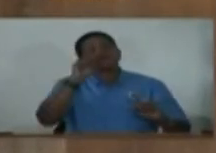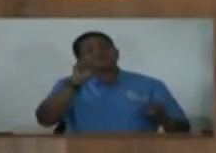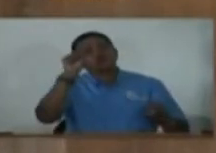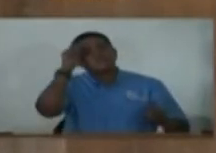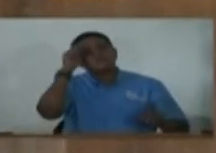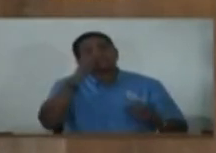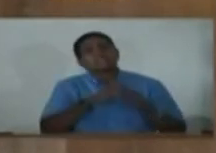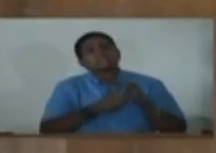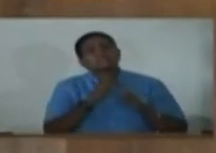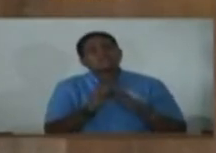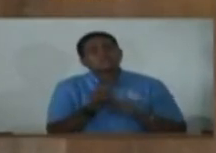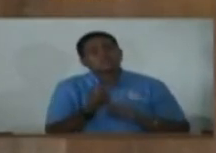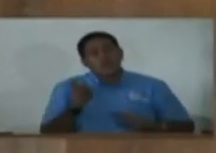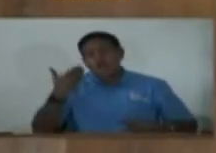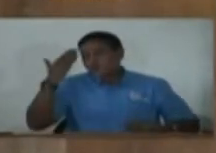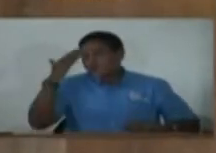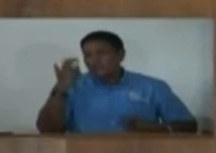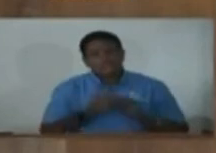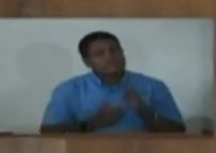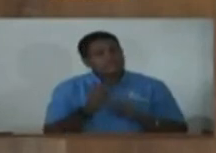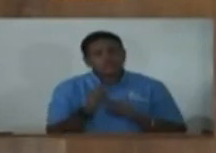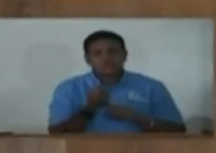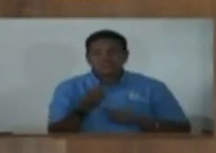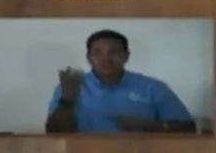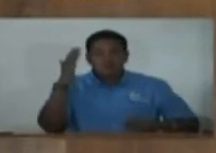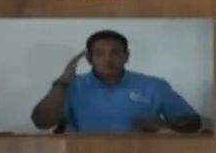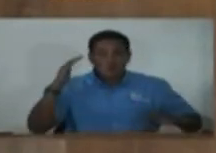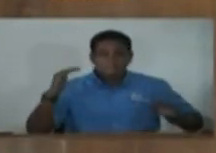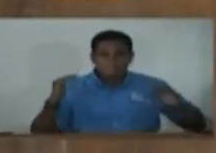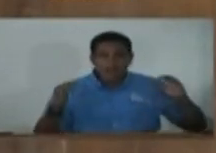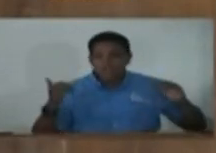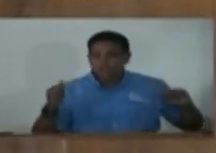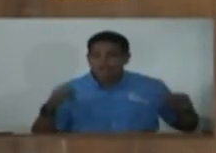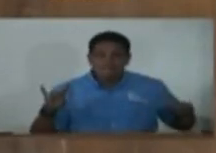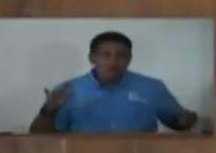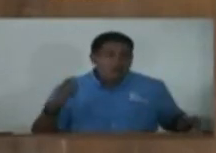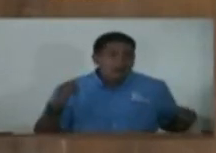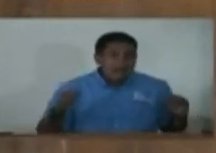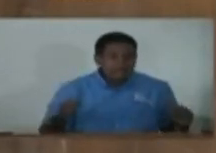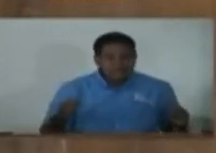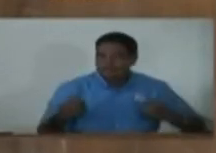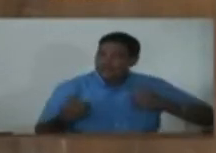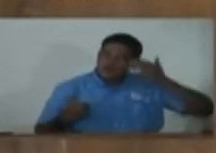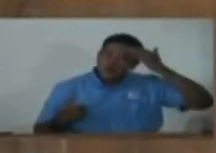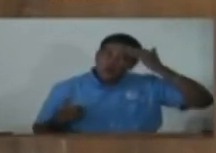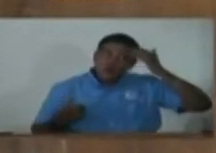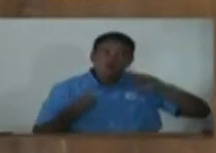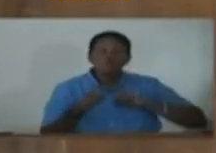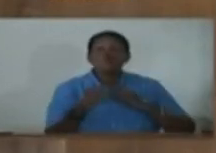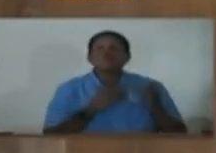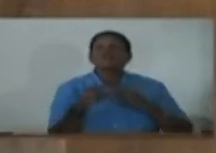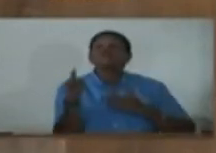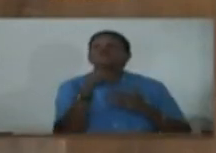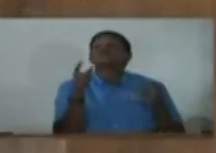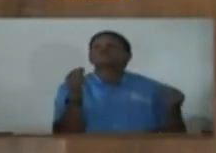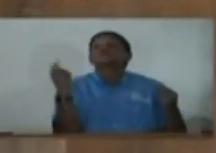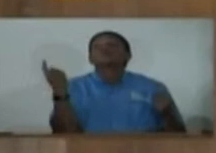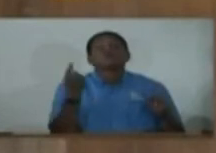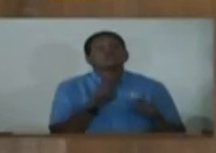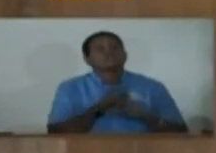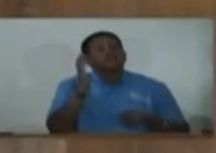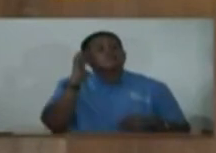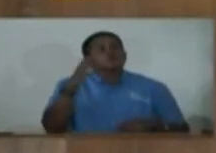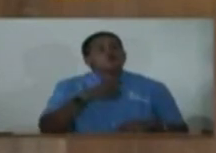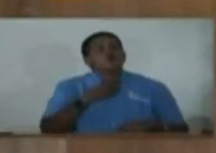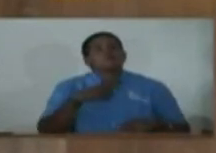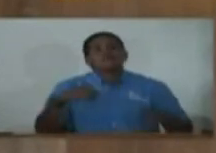very difficult situation. It's a question of proportionality and balance. And whatever you do, somebody's going to complain you haven't